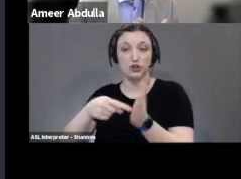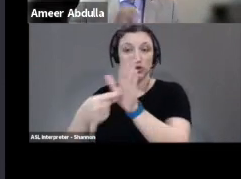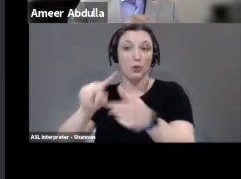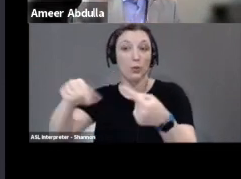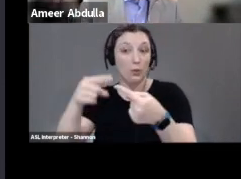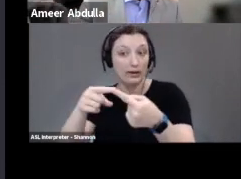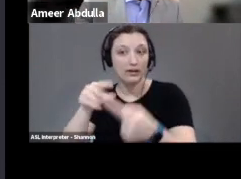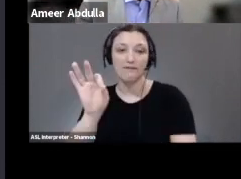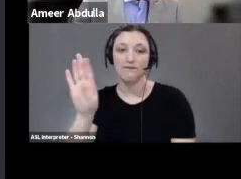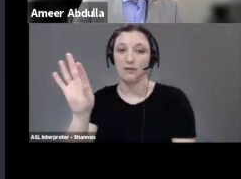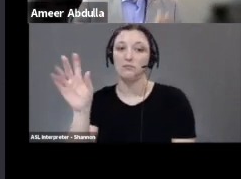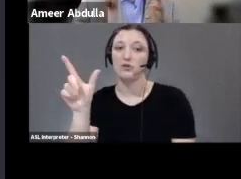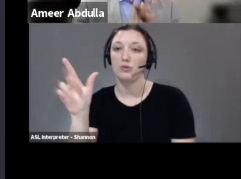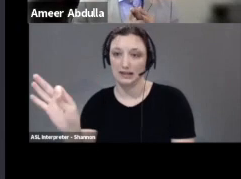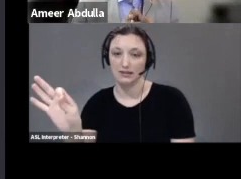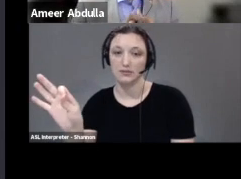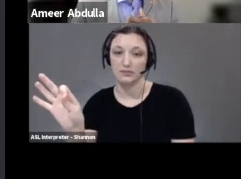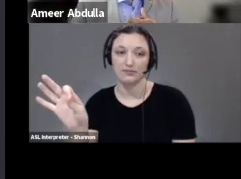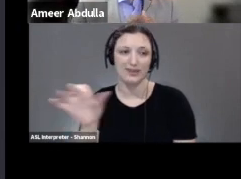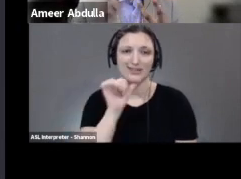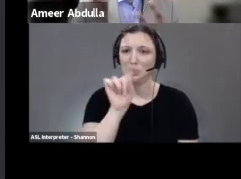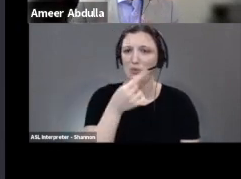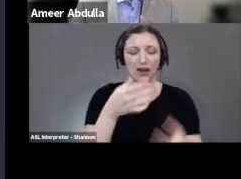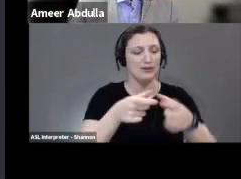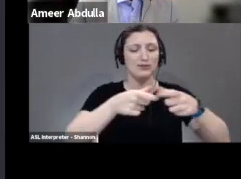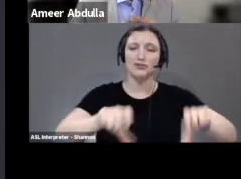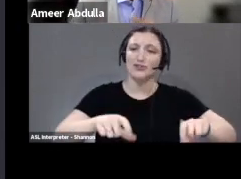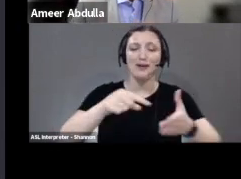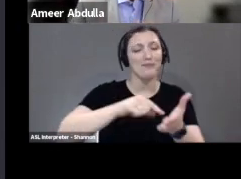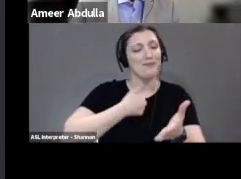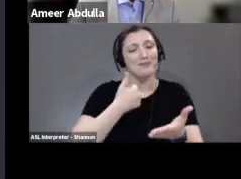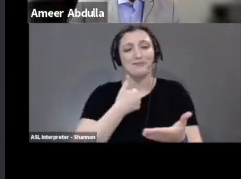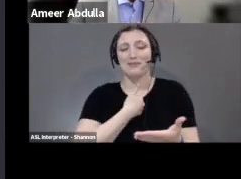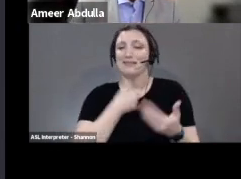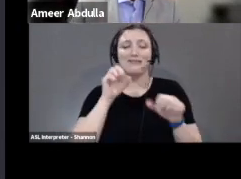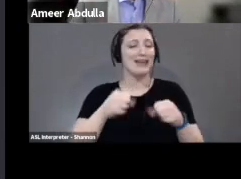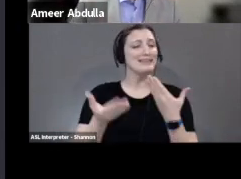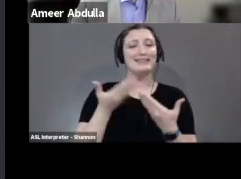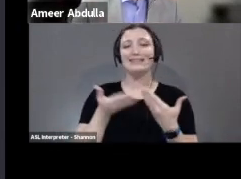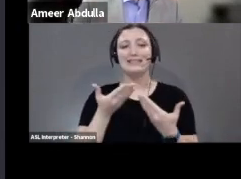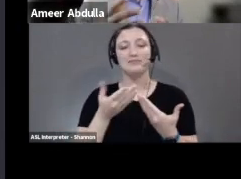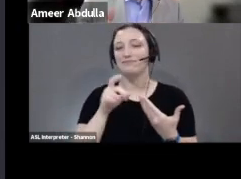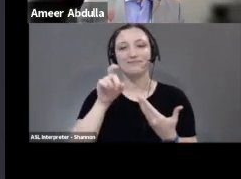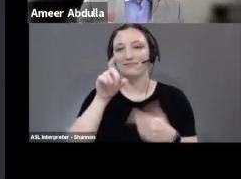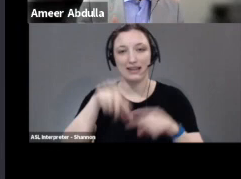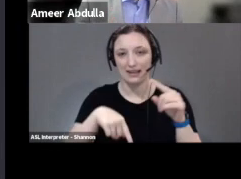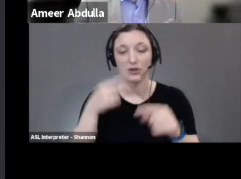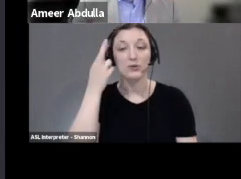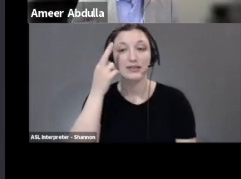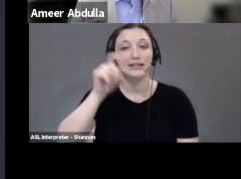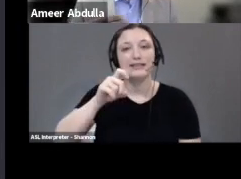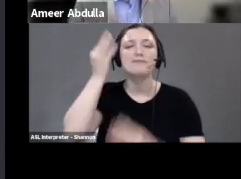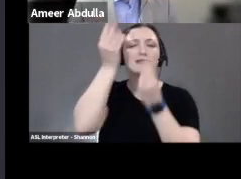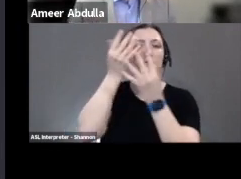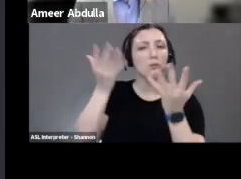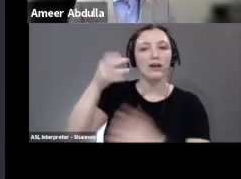salary. It's not just as simple as writing a check. You have to think of payroll remittances and you have to think of government filings. I guess one thing I didn't put on here is make